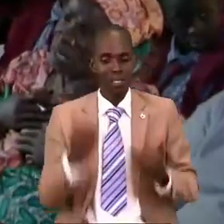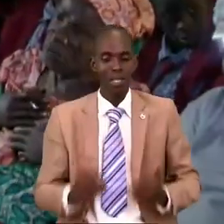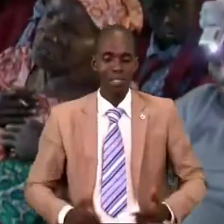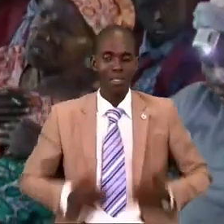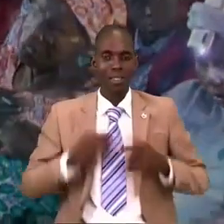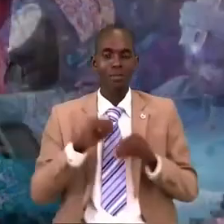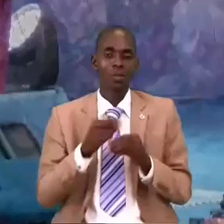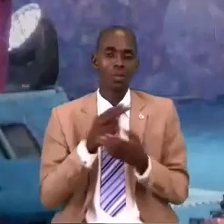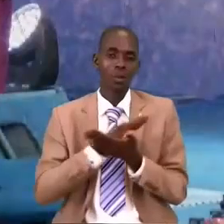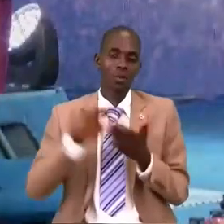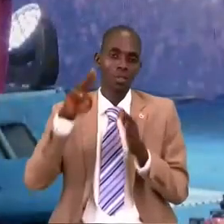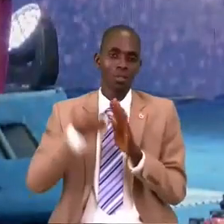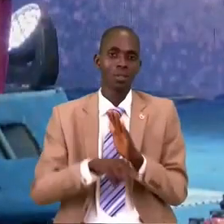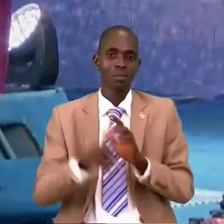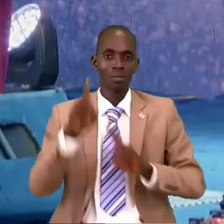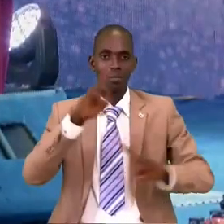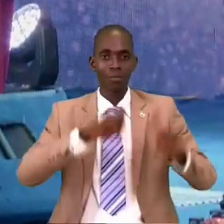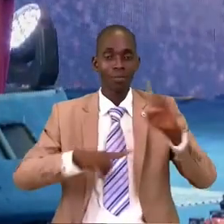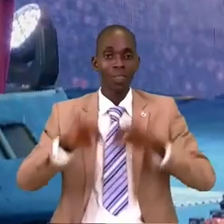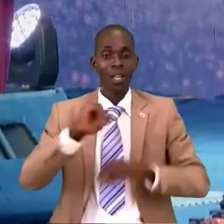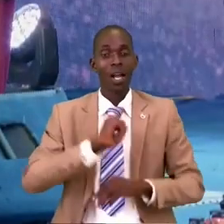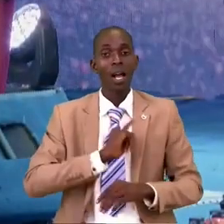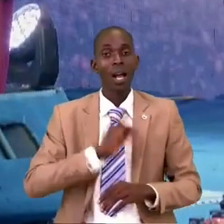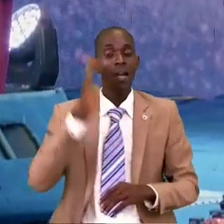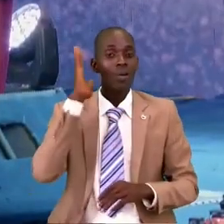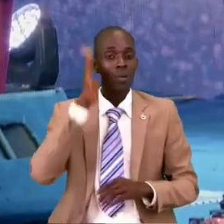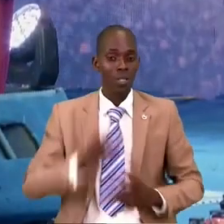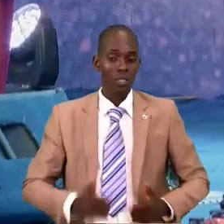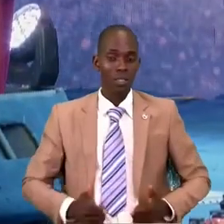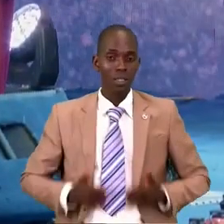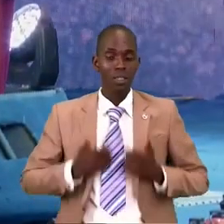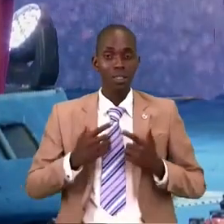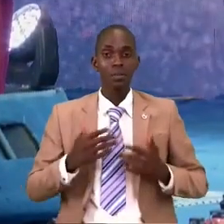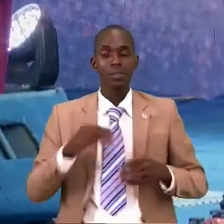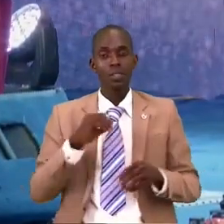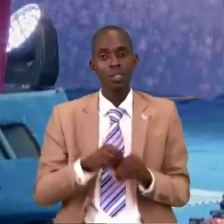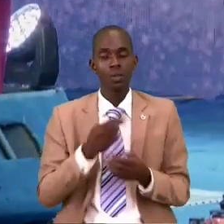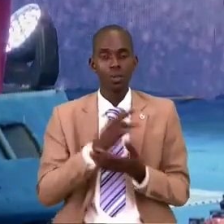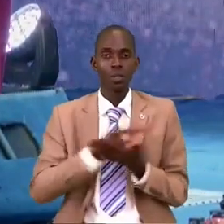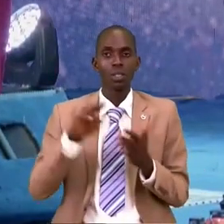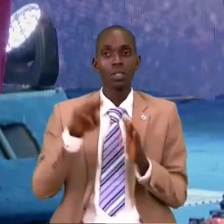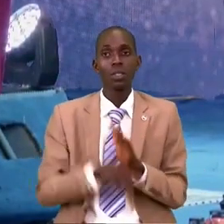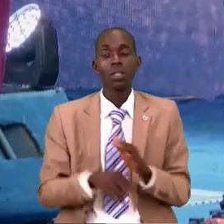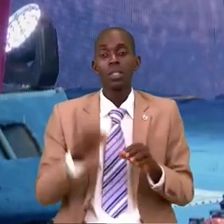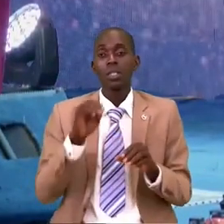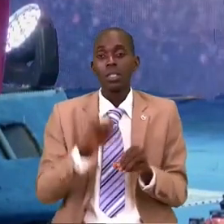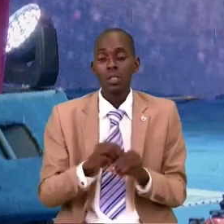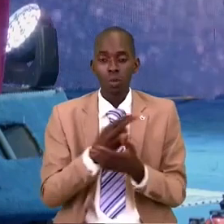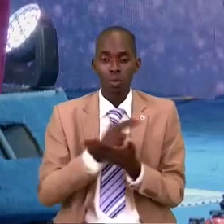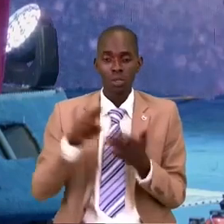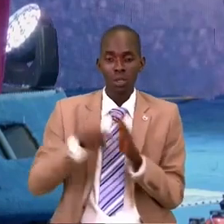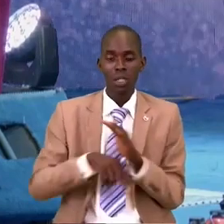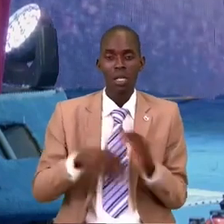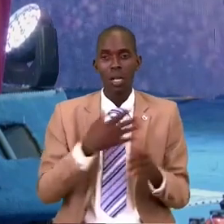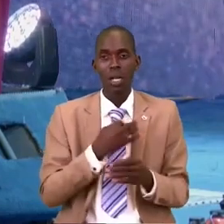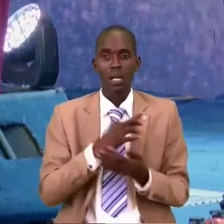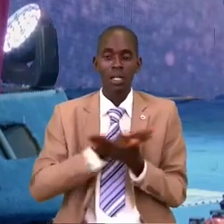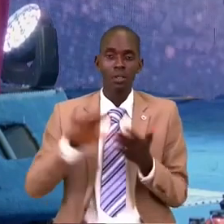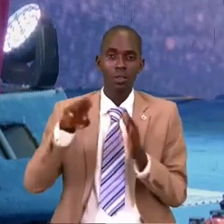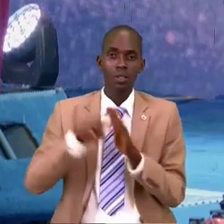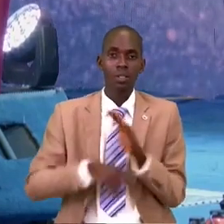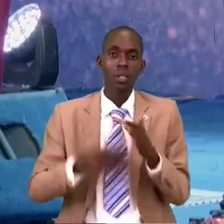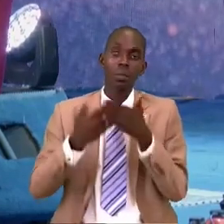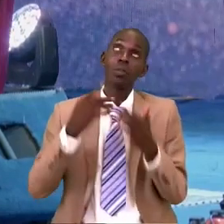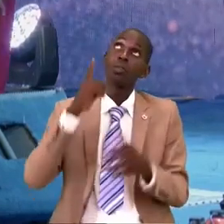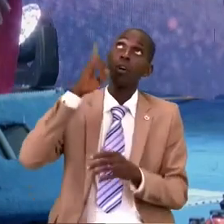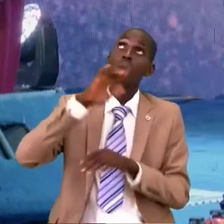him all the days of our life. All the days of our life. All